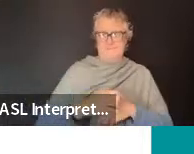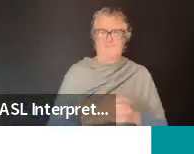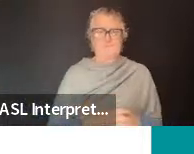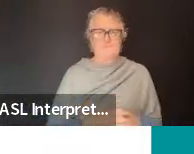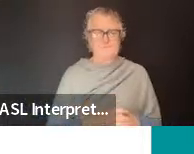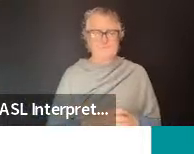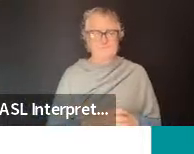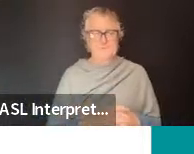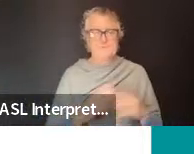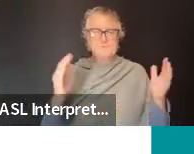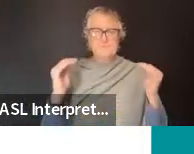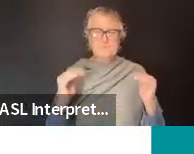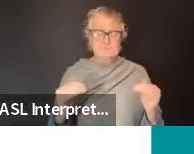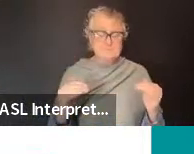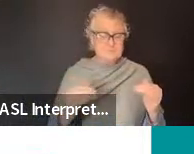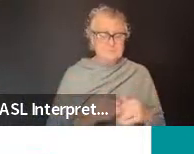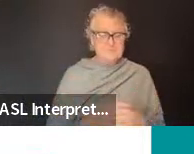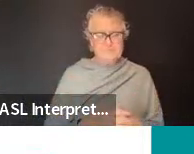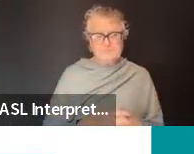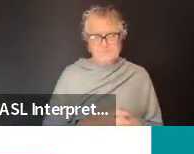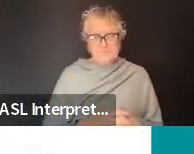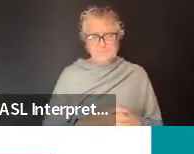you. Next slide.